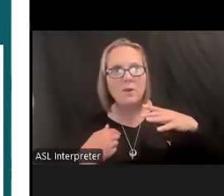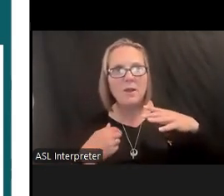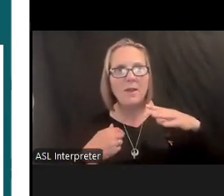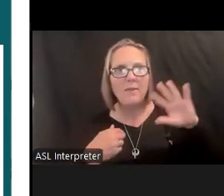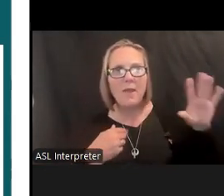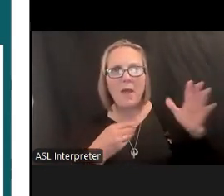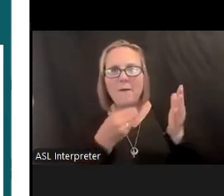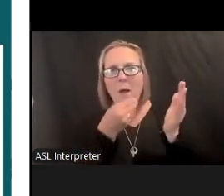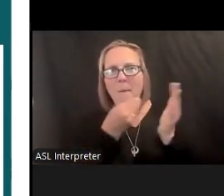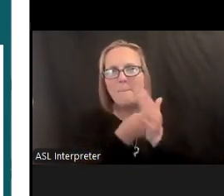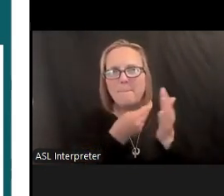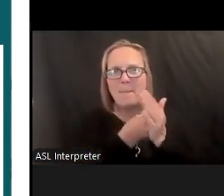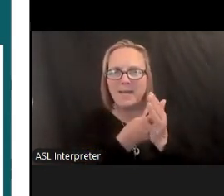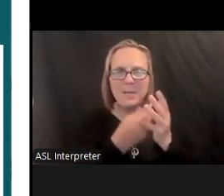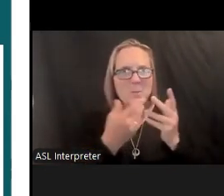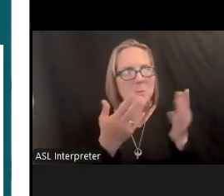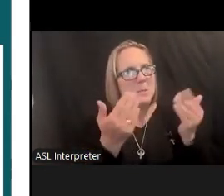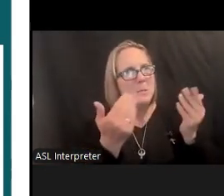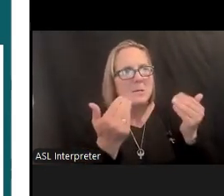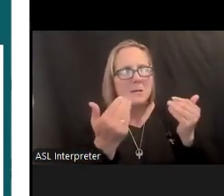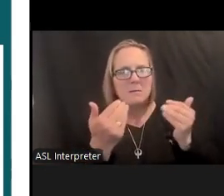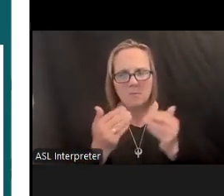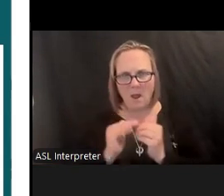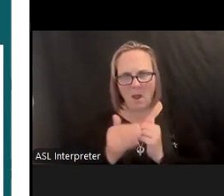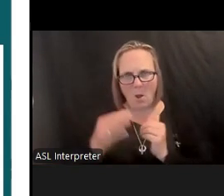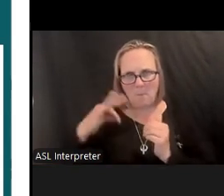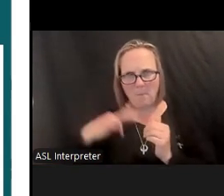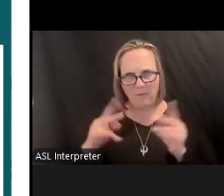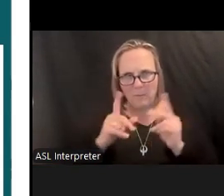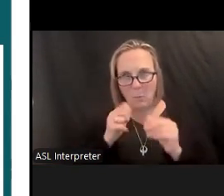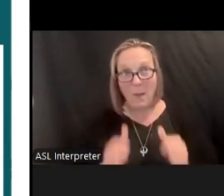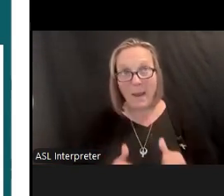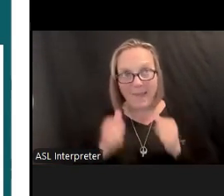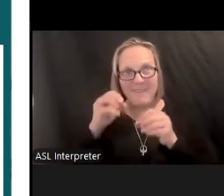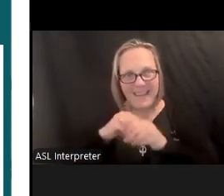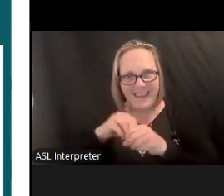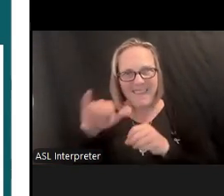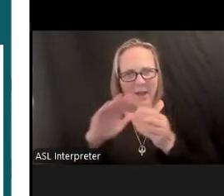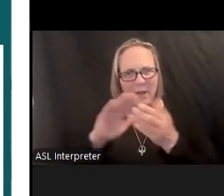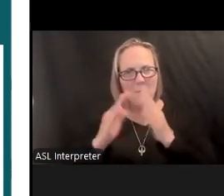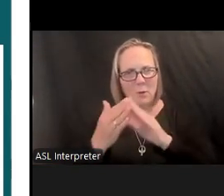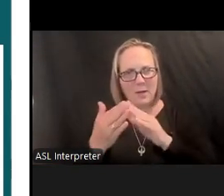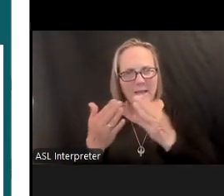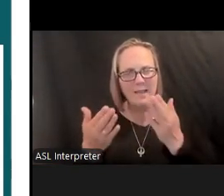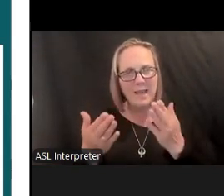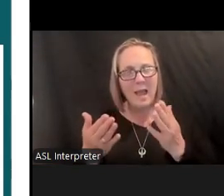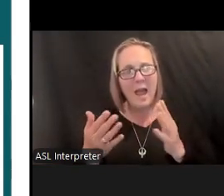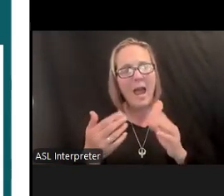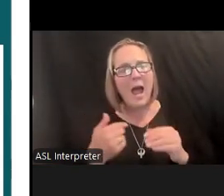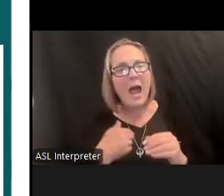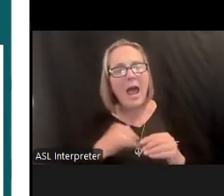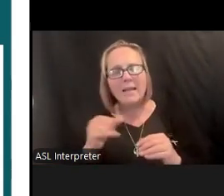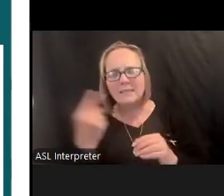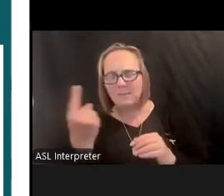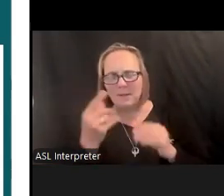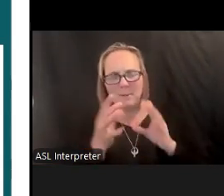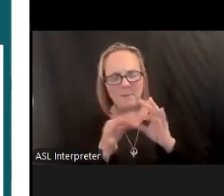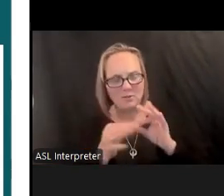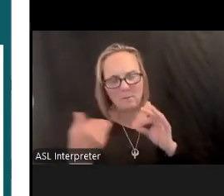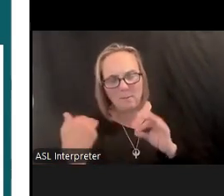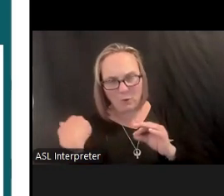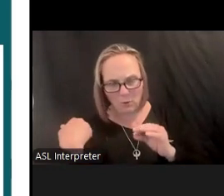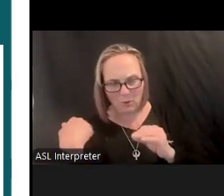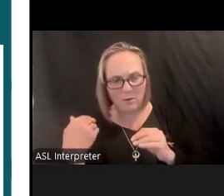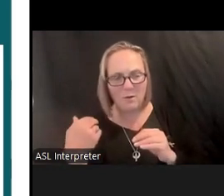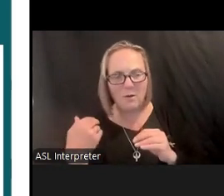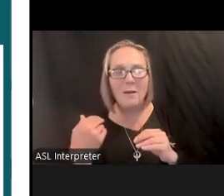sense. How is that going to benefit us, the people that actually live in the community? And as I mentioned earlier, we have